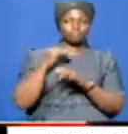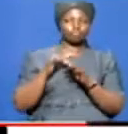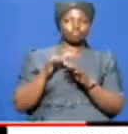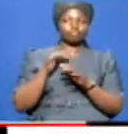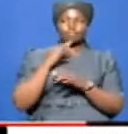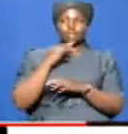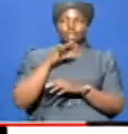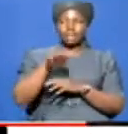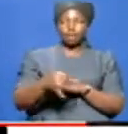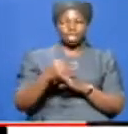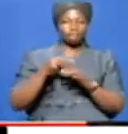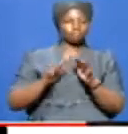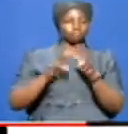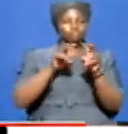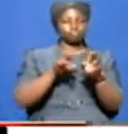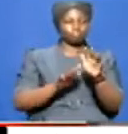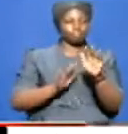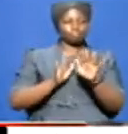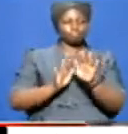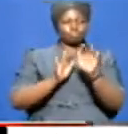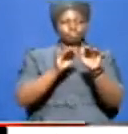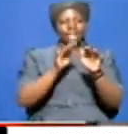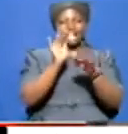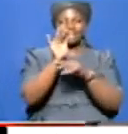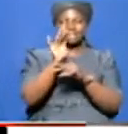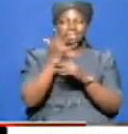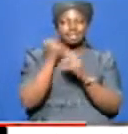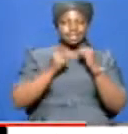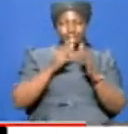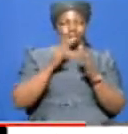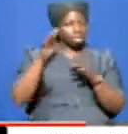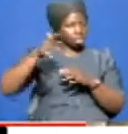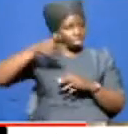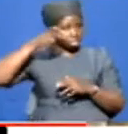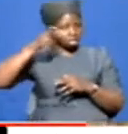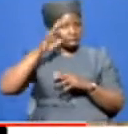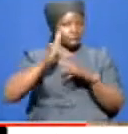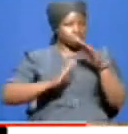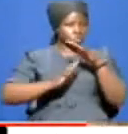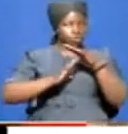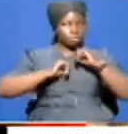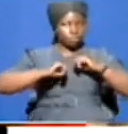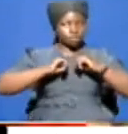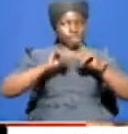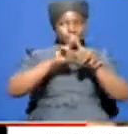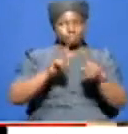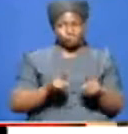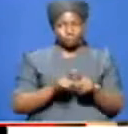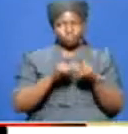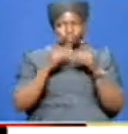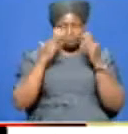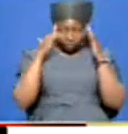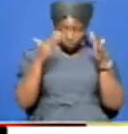Matelong urged young athletes to always listen to their seniors and receptive to advice on matters to do with sport and social